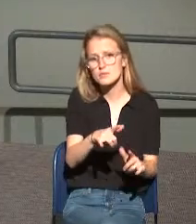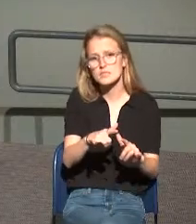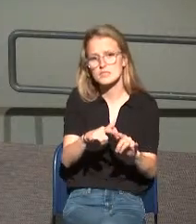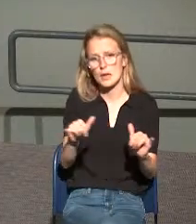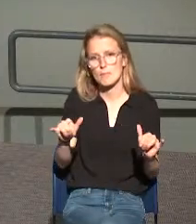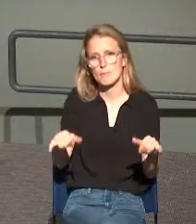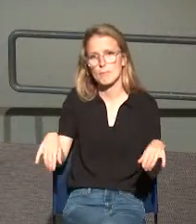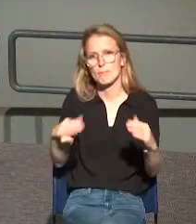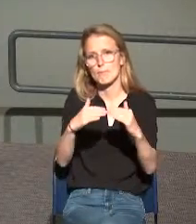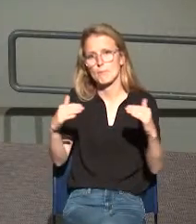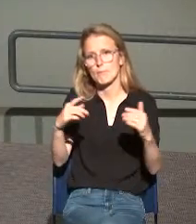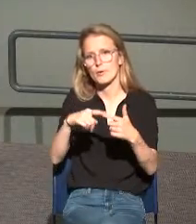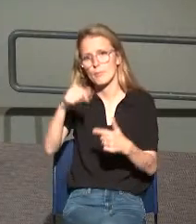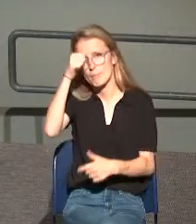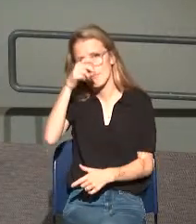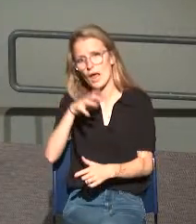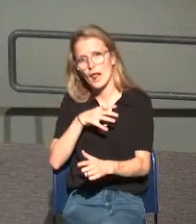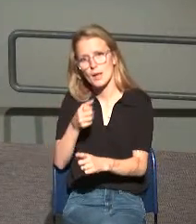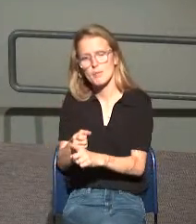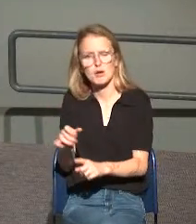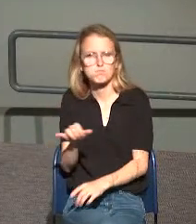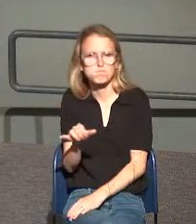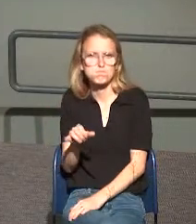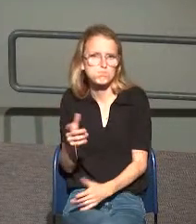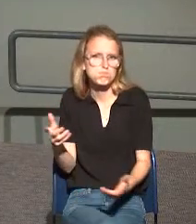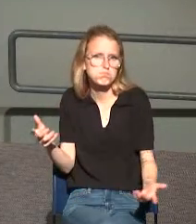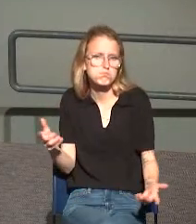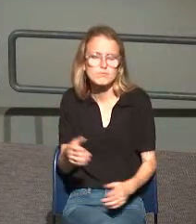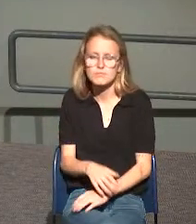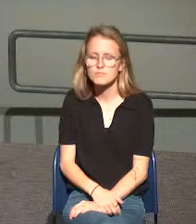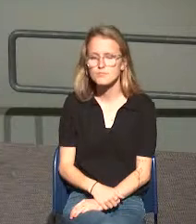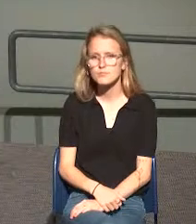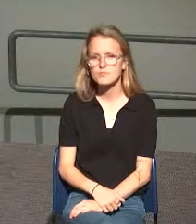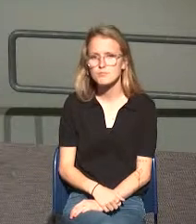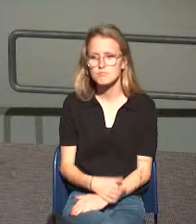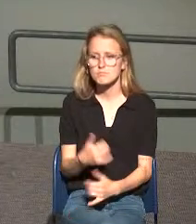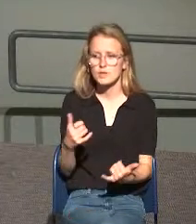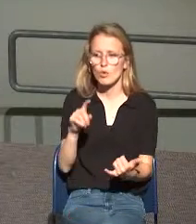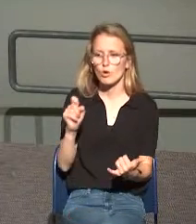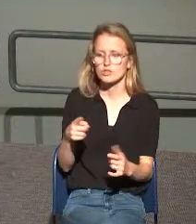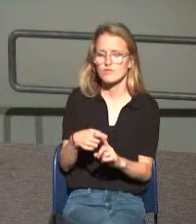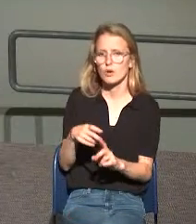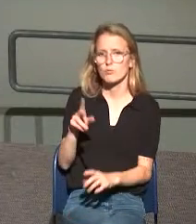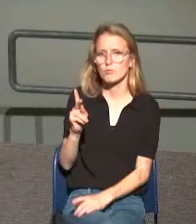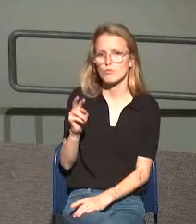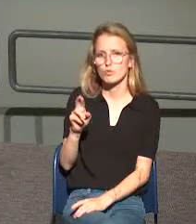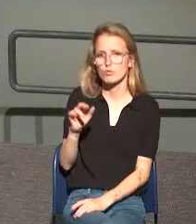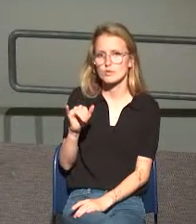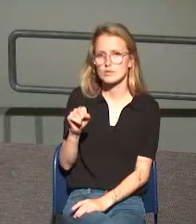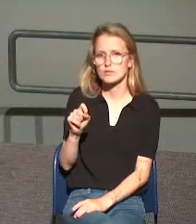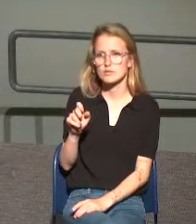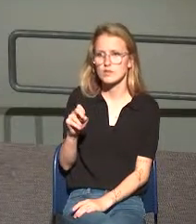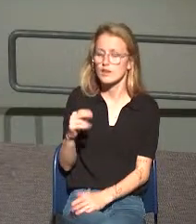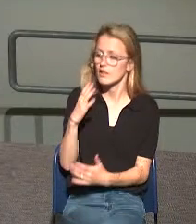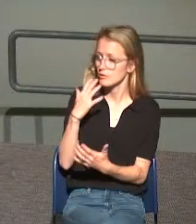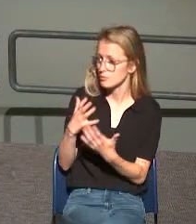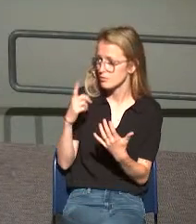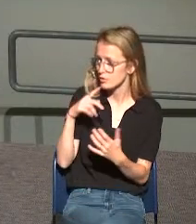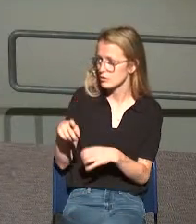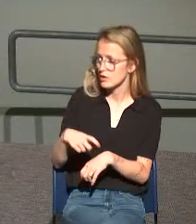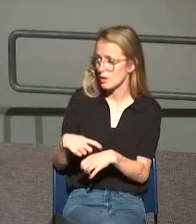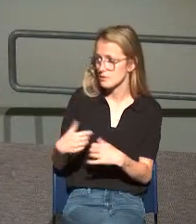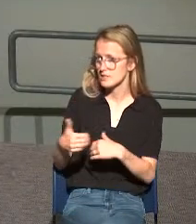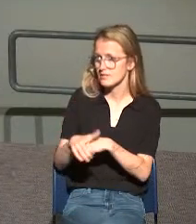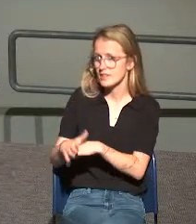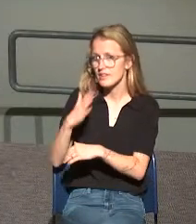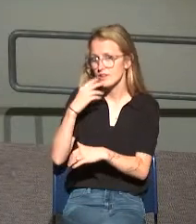men. So yeah. So. Yeah. Here's a question from Kristen. Thank you so much for your time this evening. Thank you for